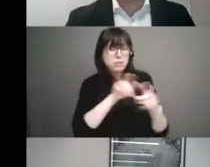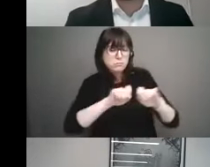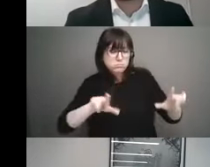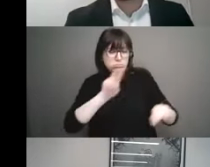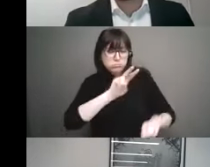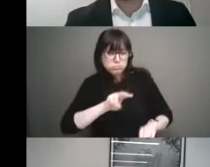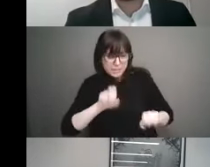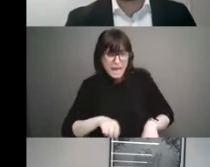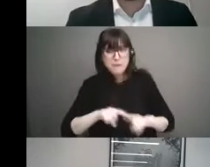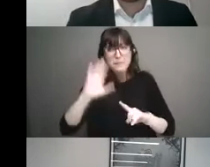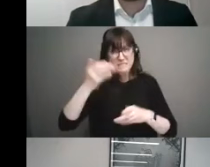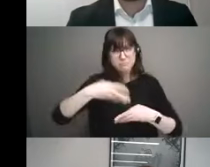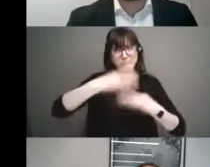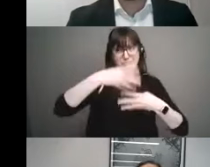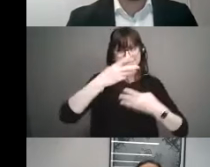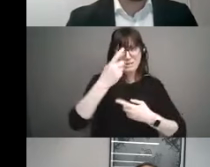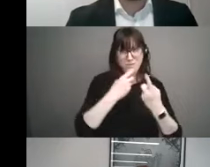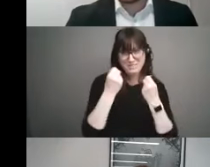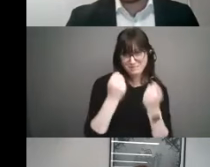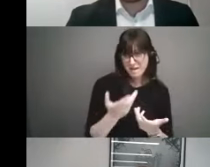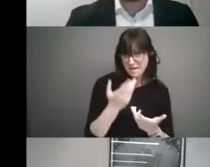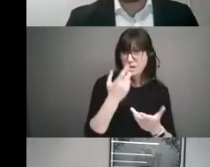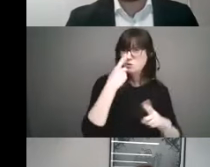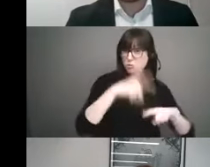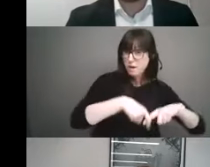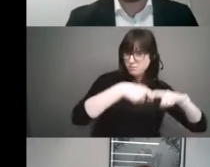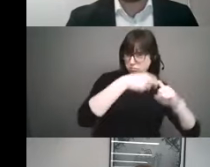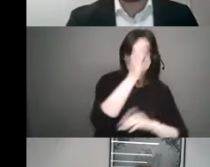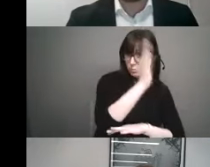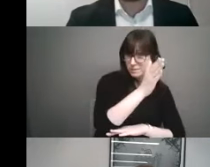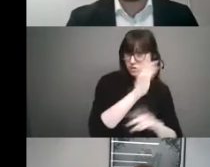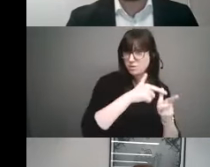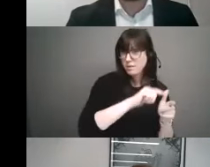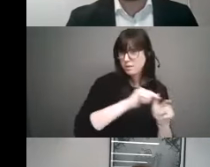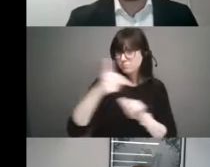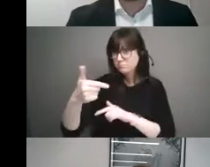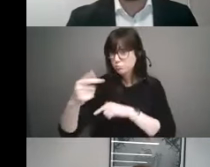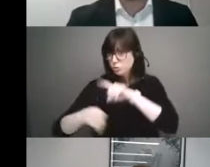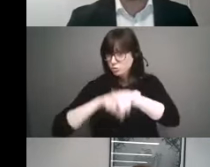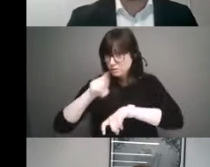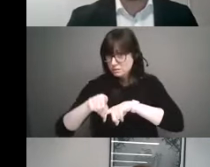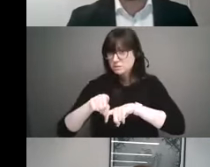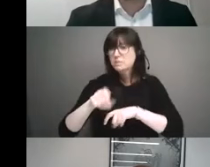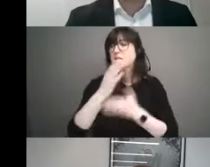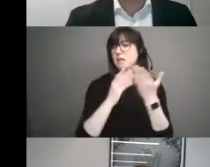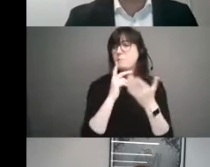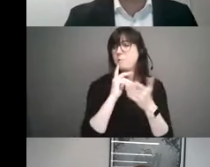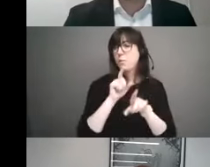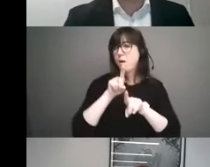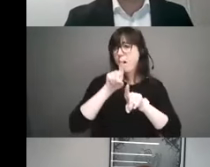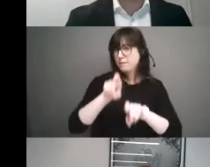that people want. So if that's okay with you, maybe I'll just kind of go through a few of the questions that have come